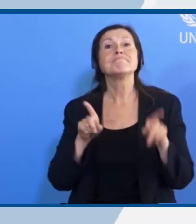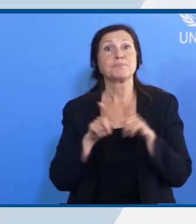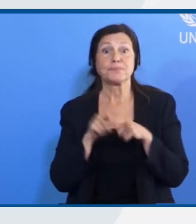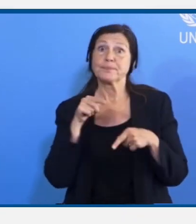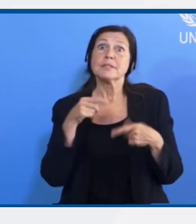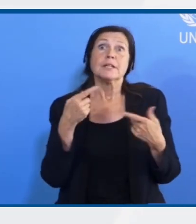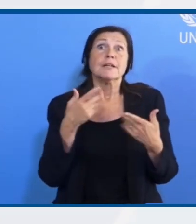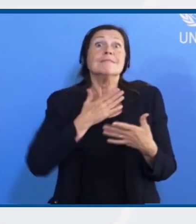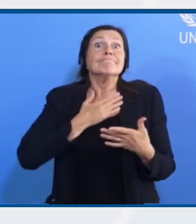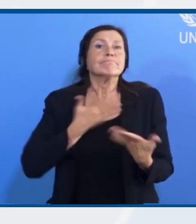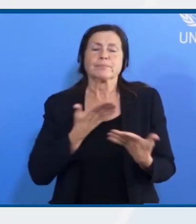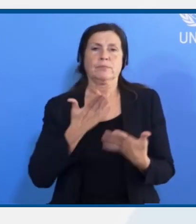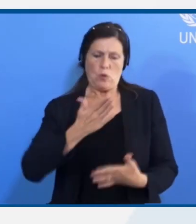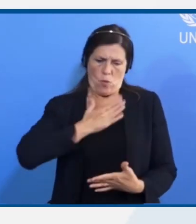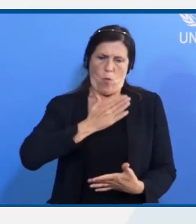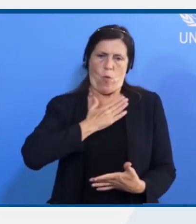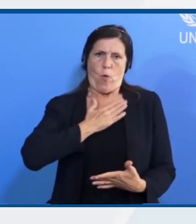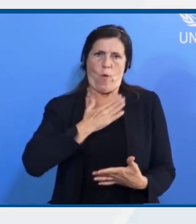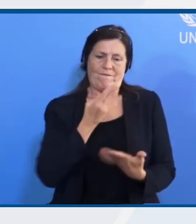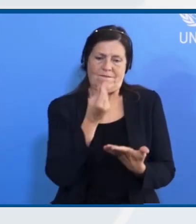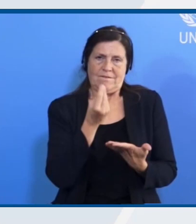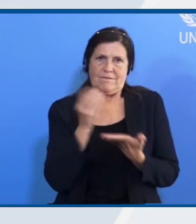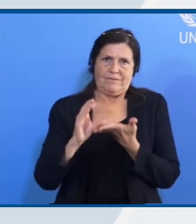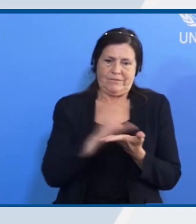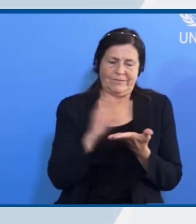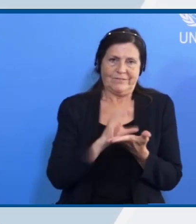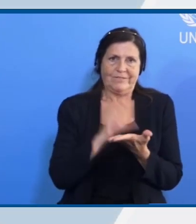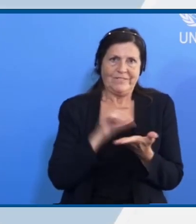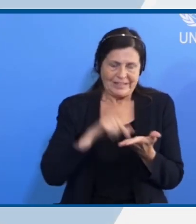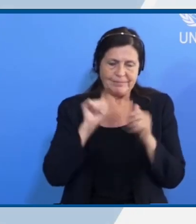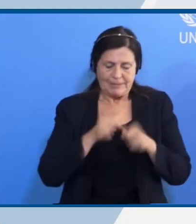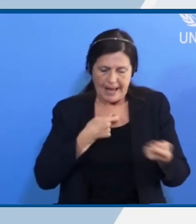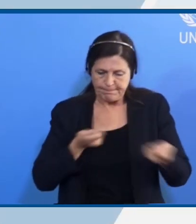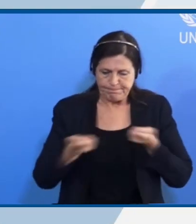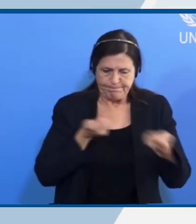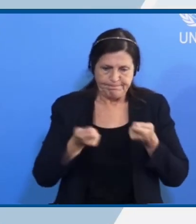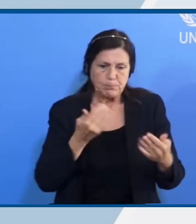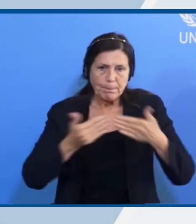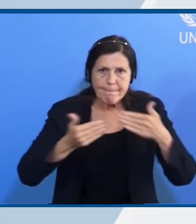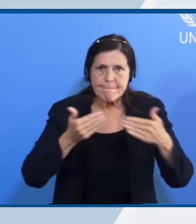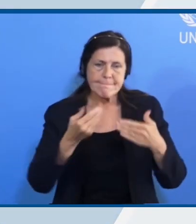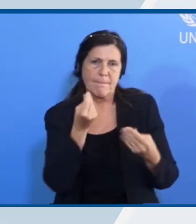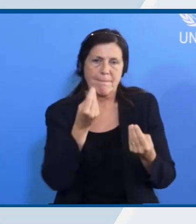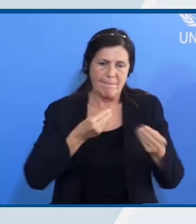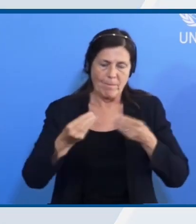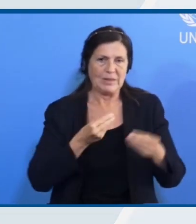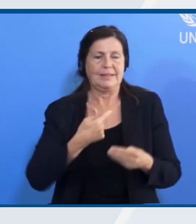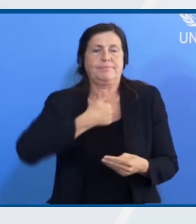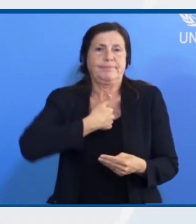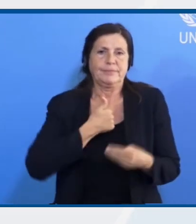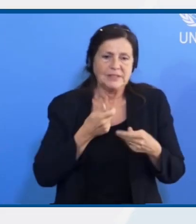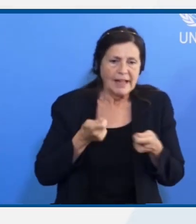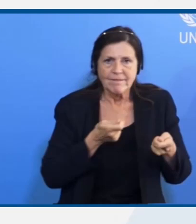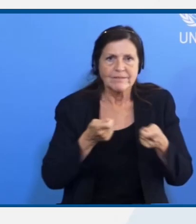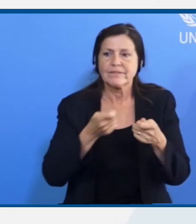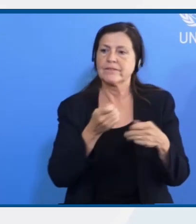financial systems, which how the money can reach to the hands of community. So we are giving through the